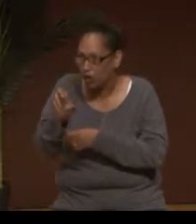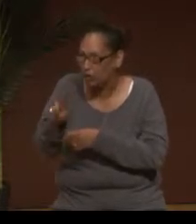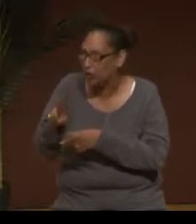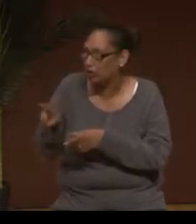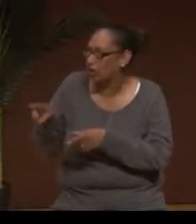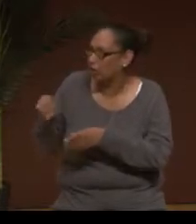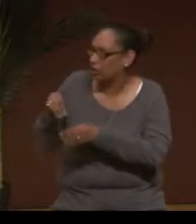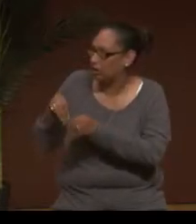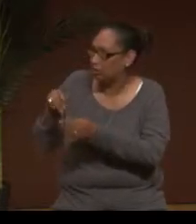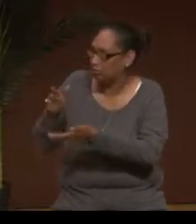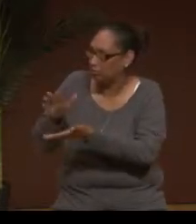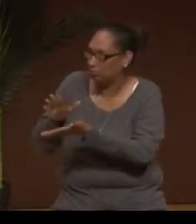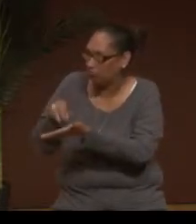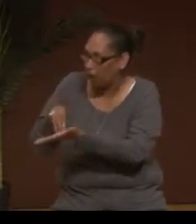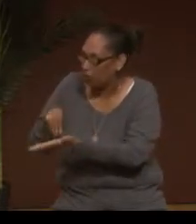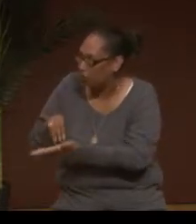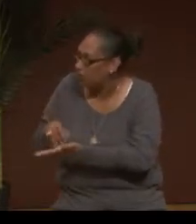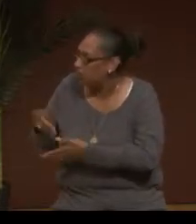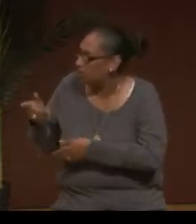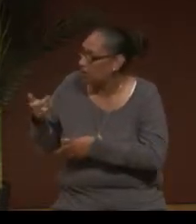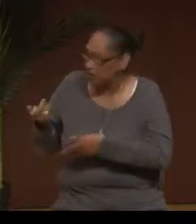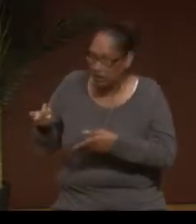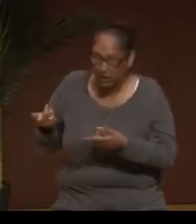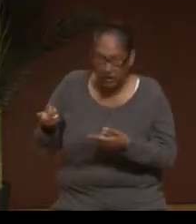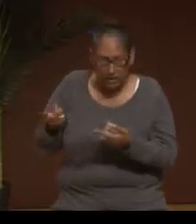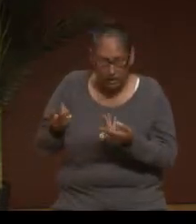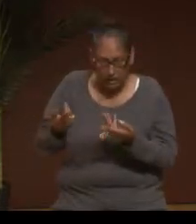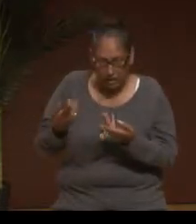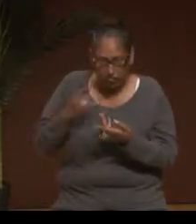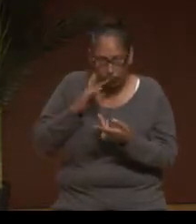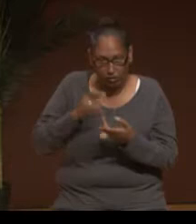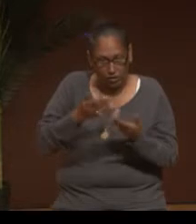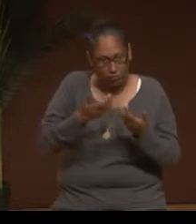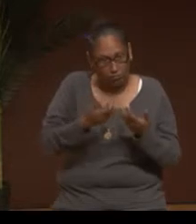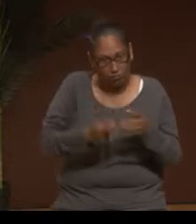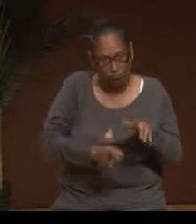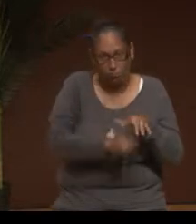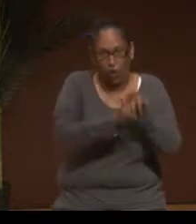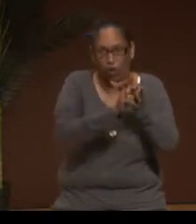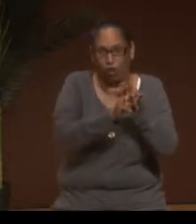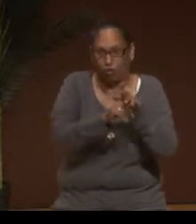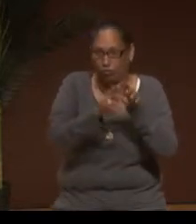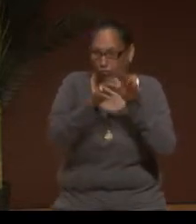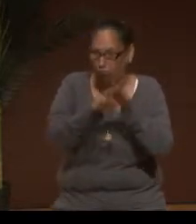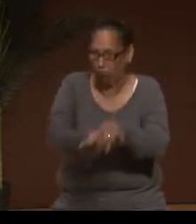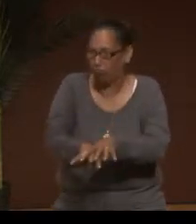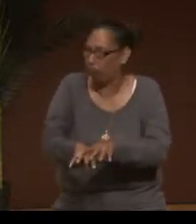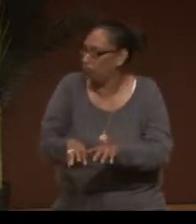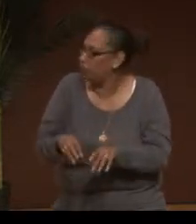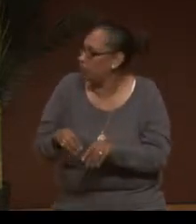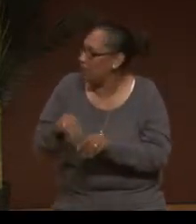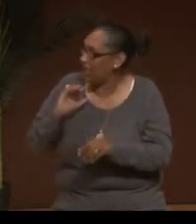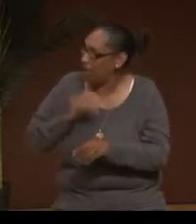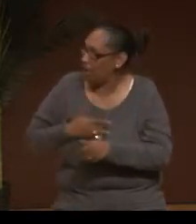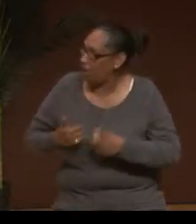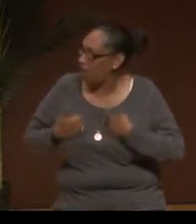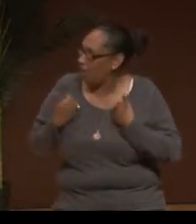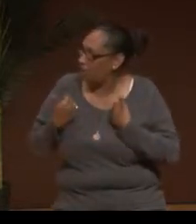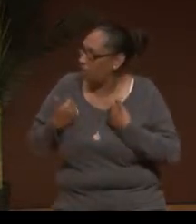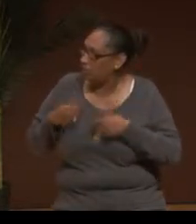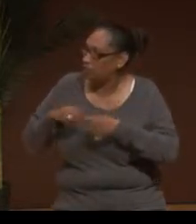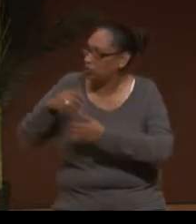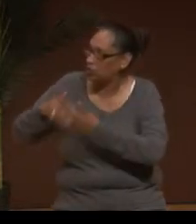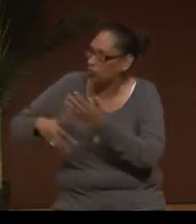our identities emerge and shift over the courses of our lives. They're shaped by our interactions with others and the